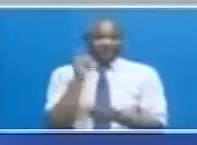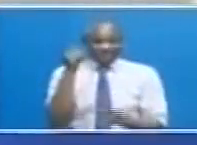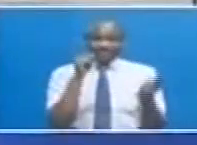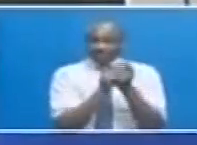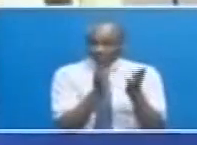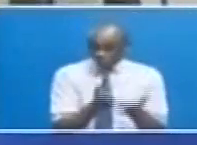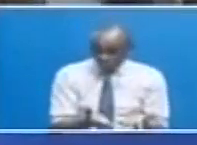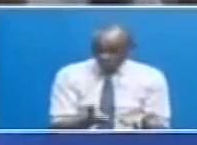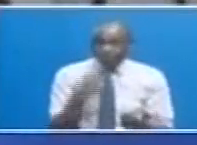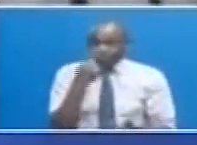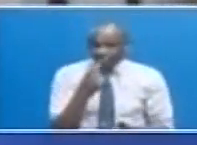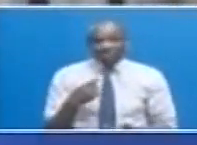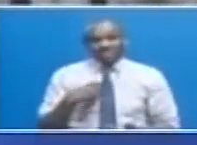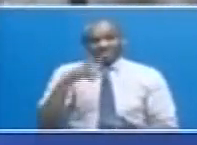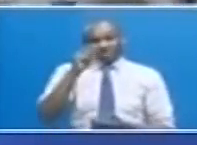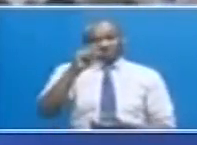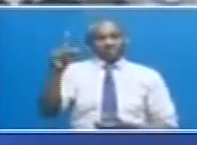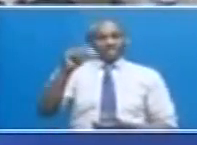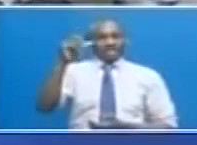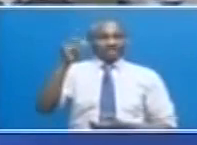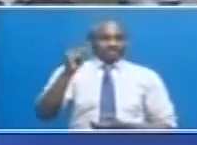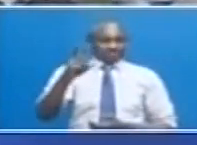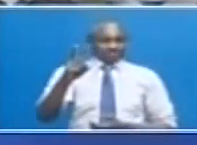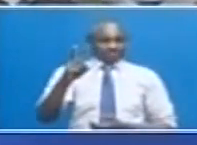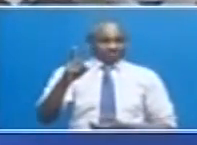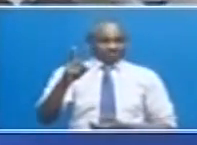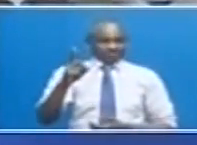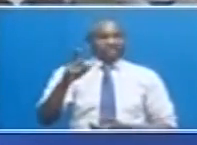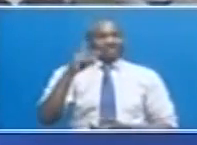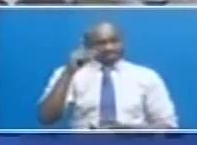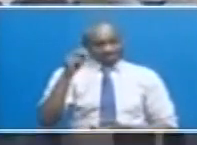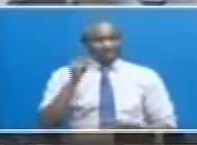itakuwa dhidi ya mabingwa watetezi New Zealand. Robinson Okenye, KTN Michezo.